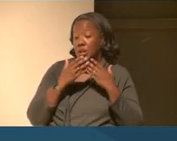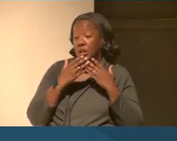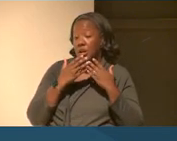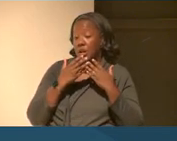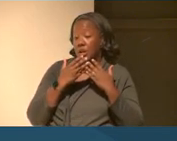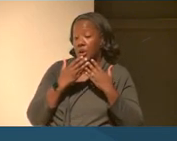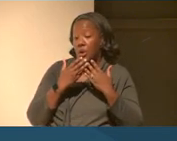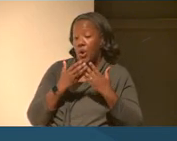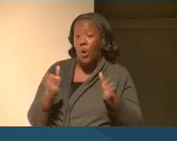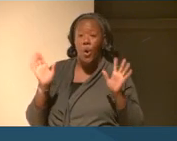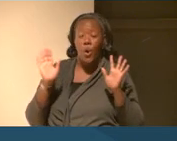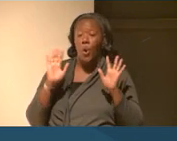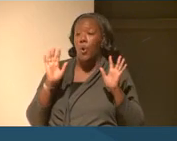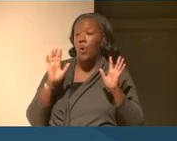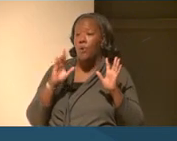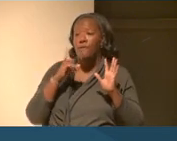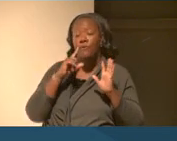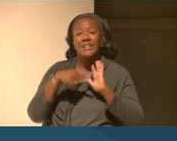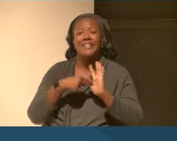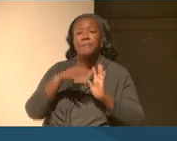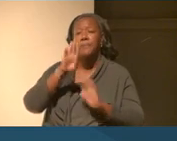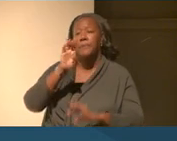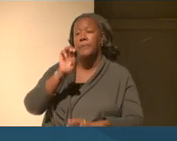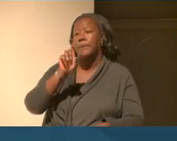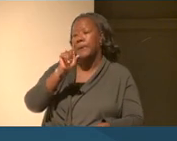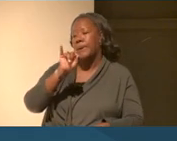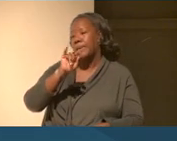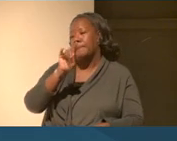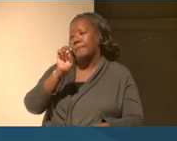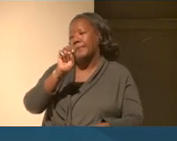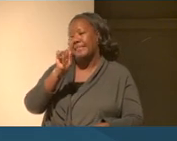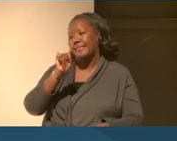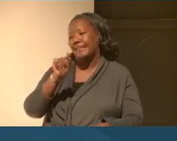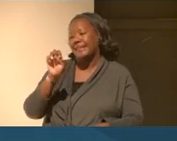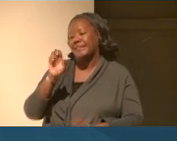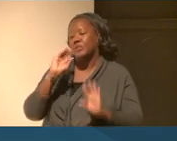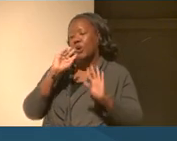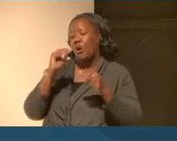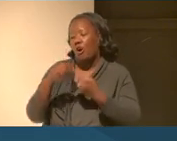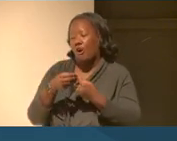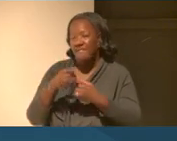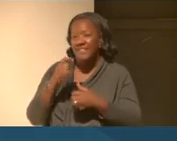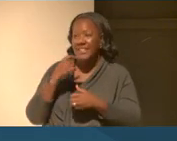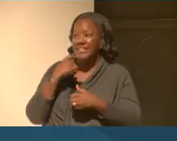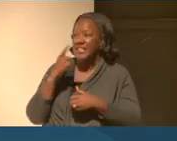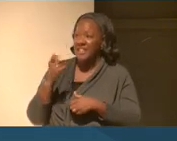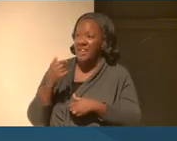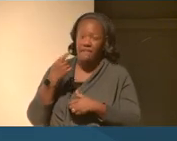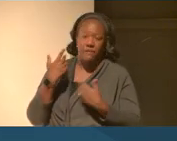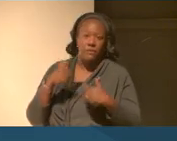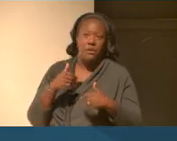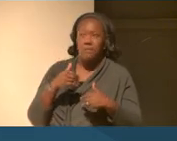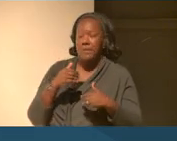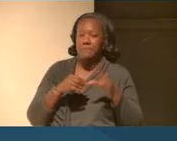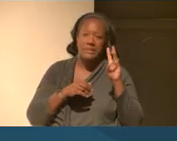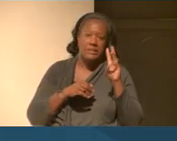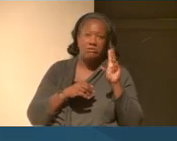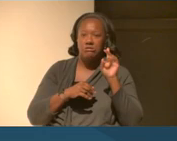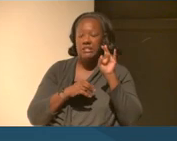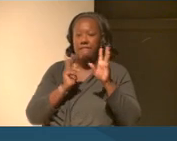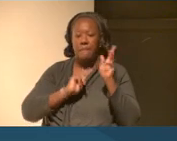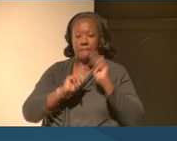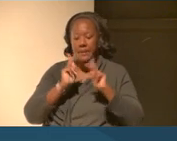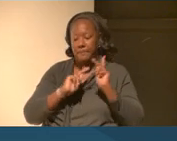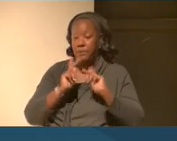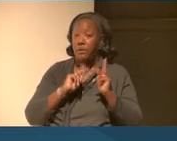the whole Belize office, for example, and that doesn't even include the Fragments of Hope Project, is only about 6 or 7 people. I mean, most of these things you